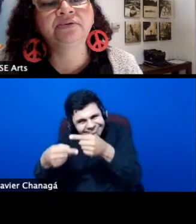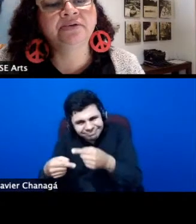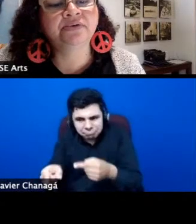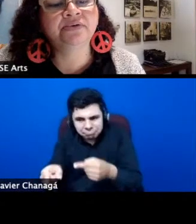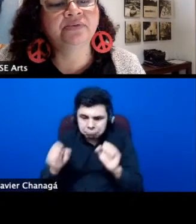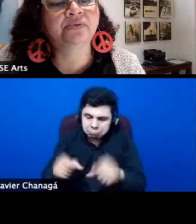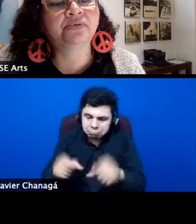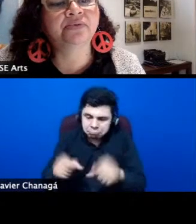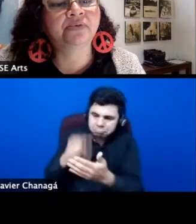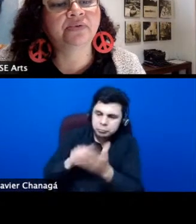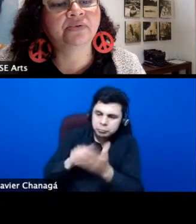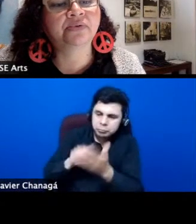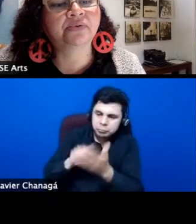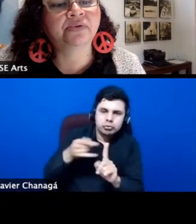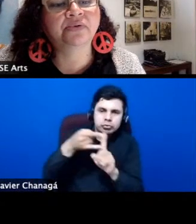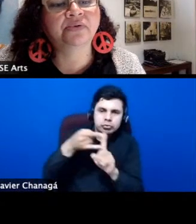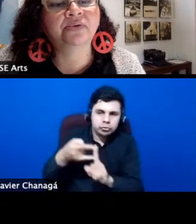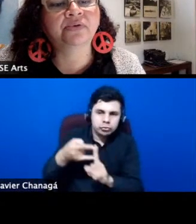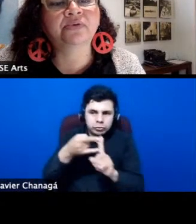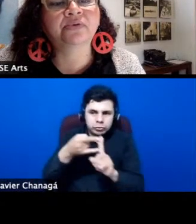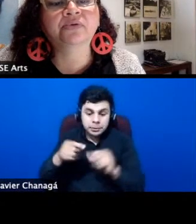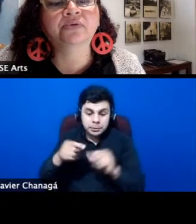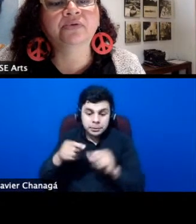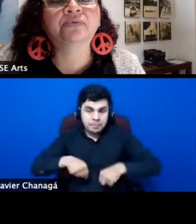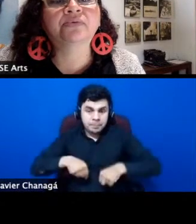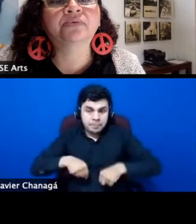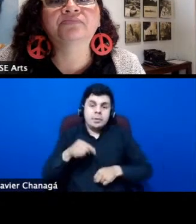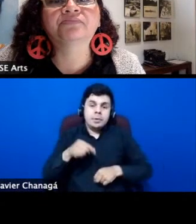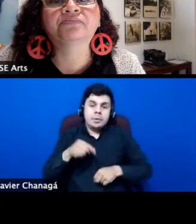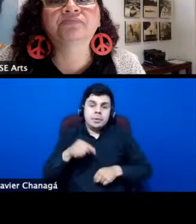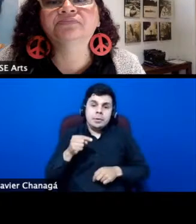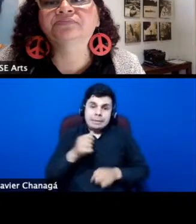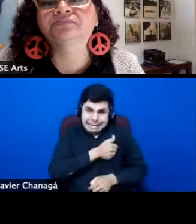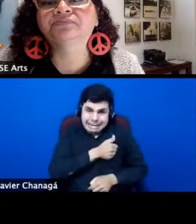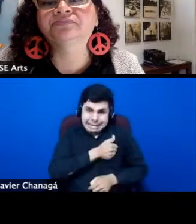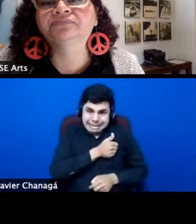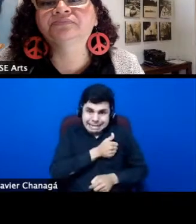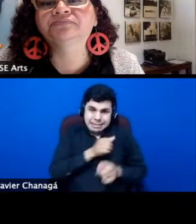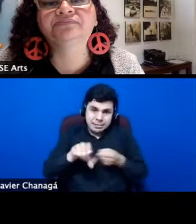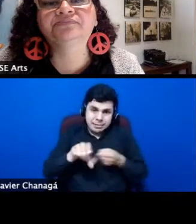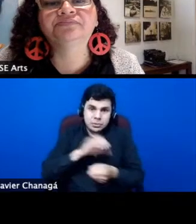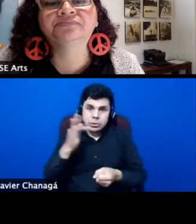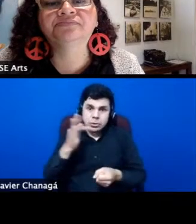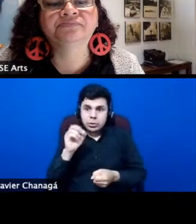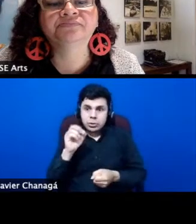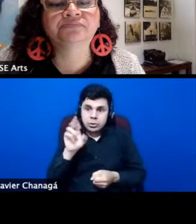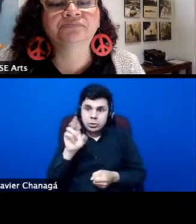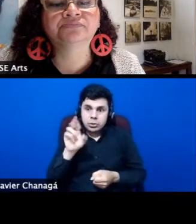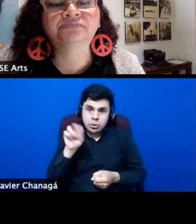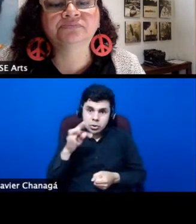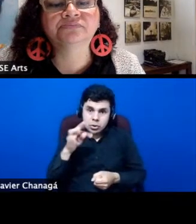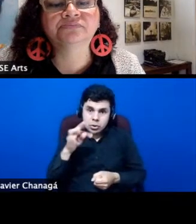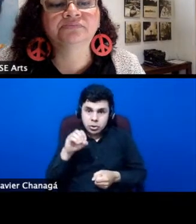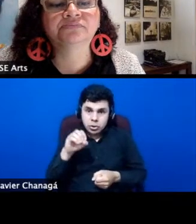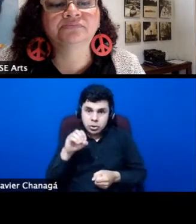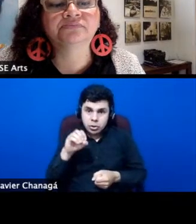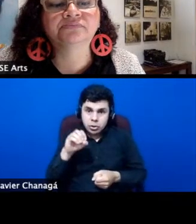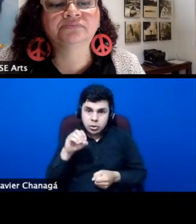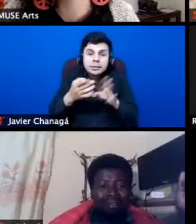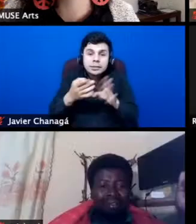Aquí en Toronto son las 2:34. Les recuerdo que hoy es 21 de septiembre del 2020 y